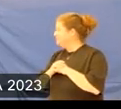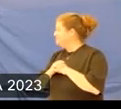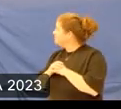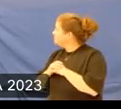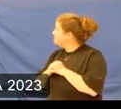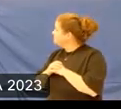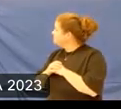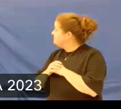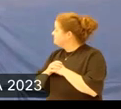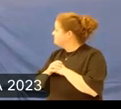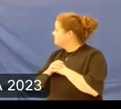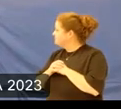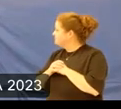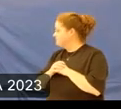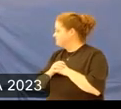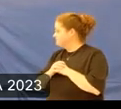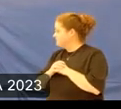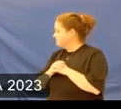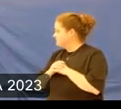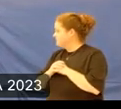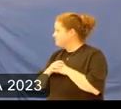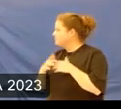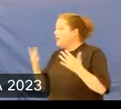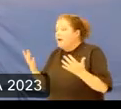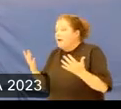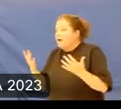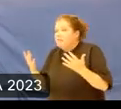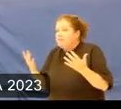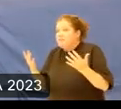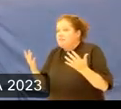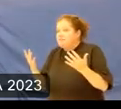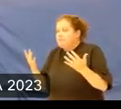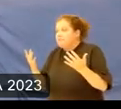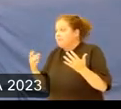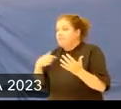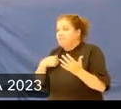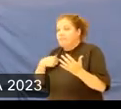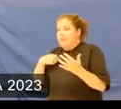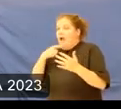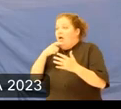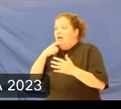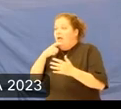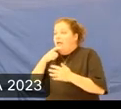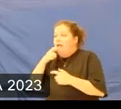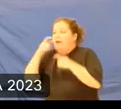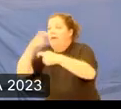you can stop it. But you can't do much more. Once you've, you know, concocted